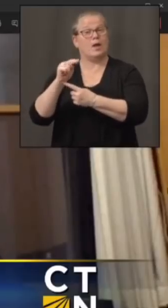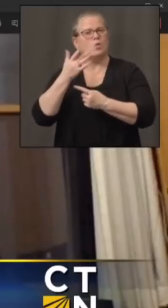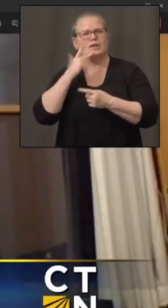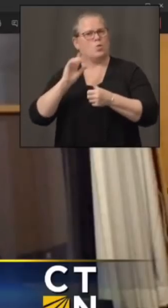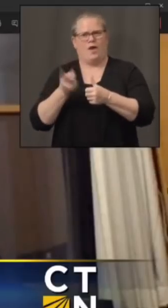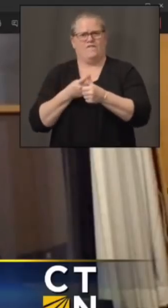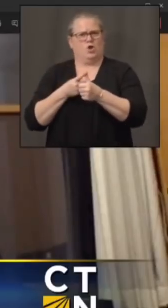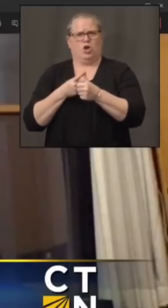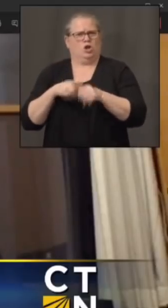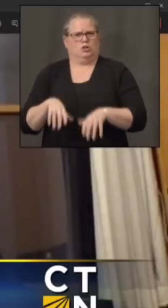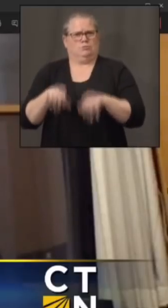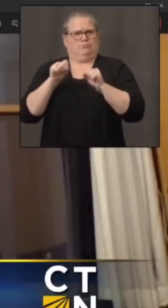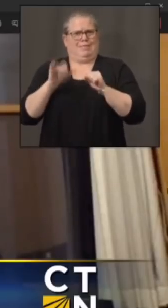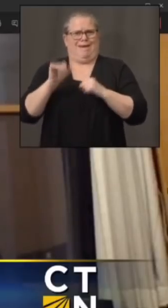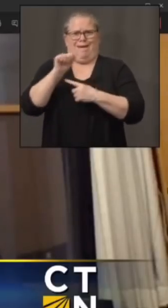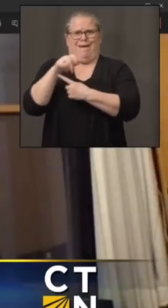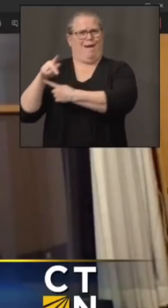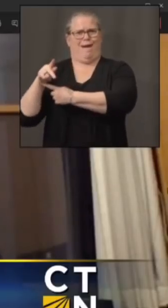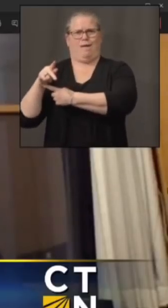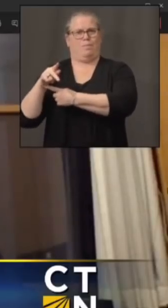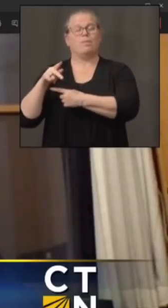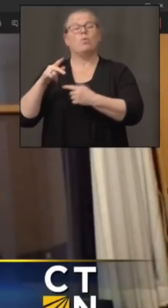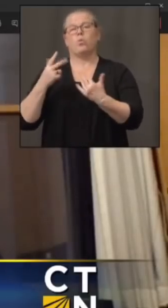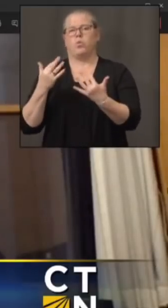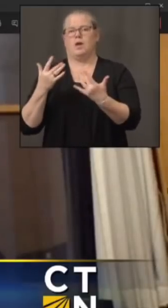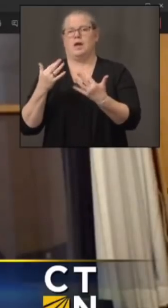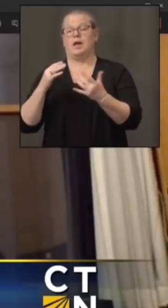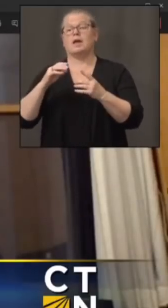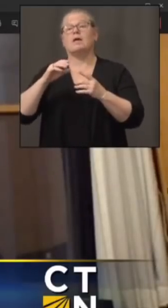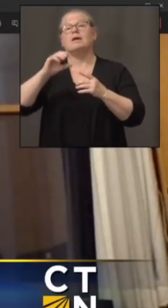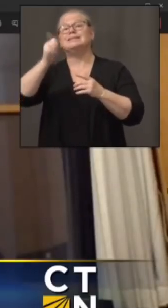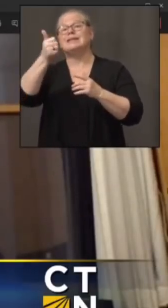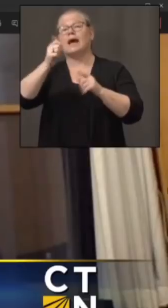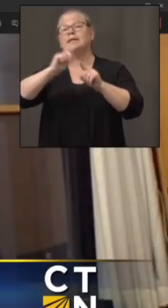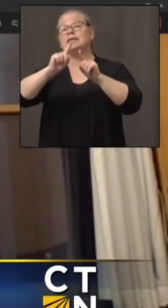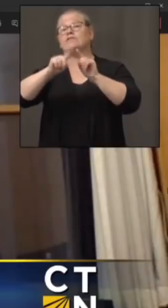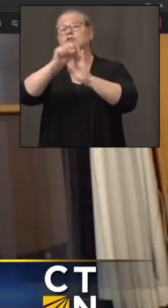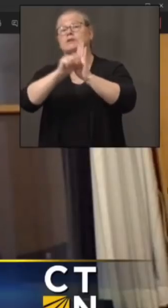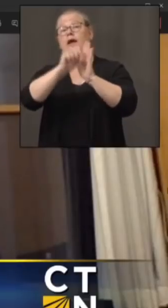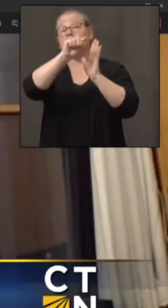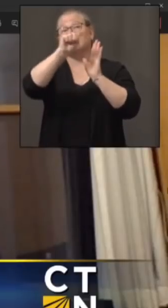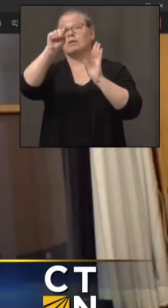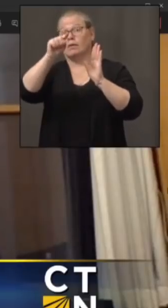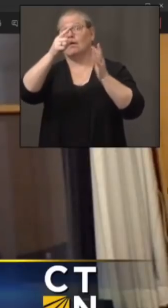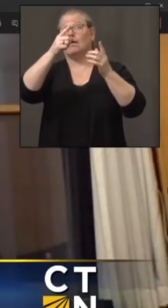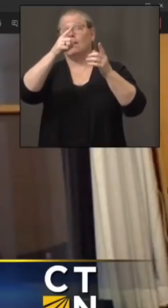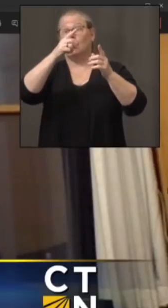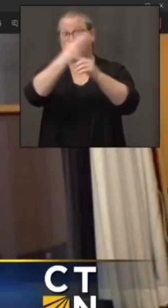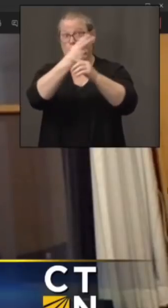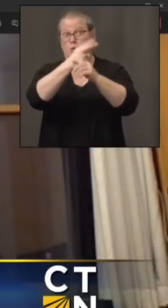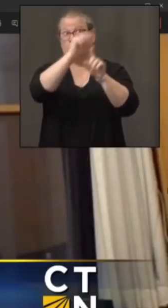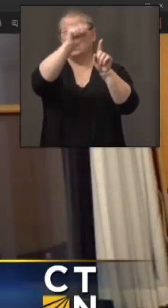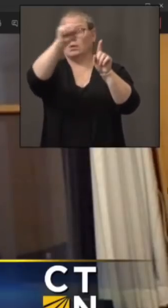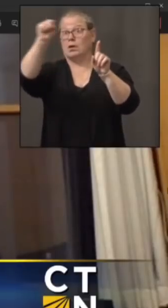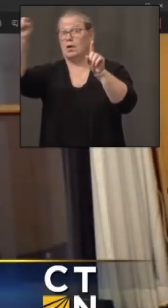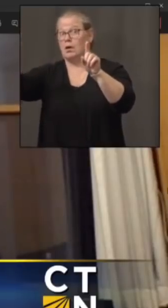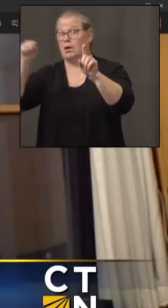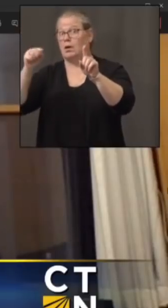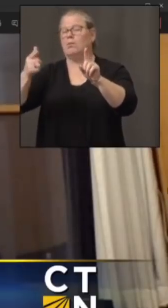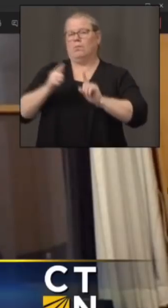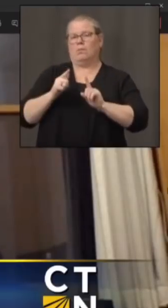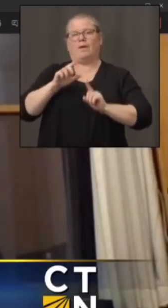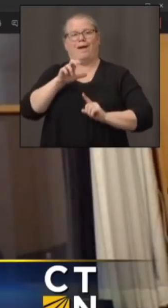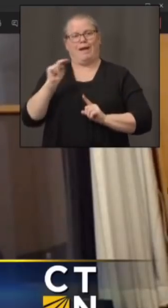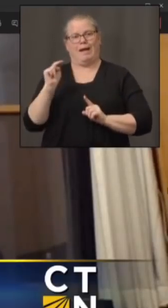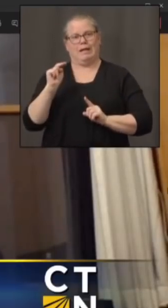have gone live with this functionality and have not heard any issues there. So just to be clear, the app is not tracking